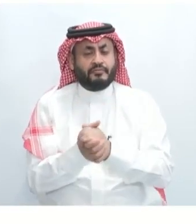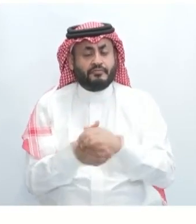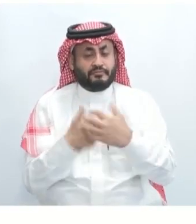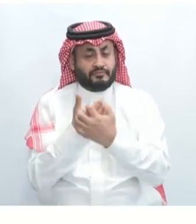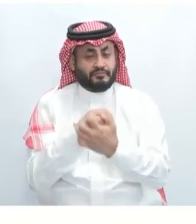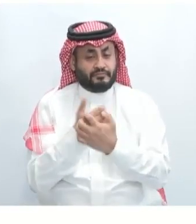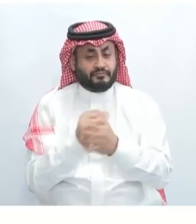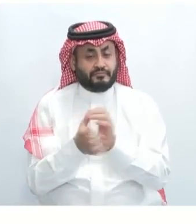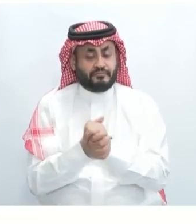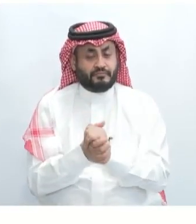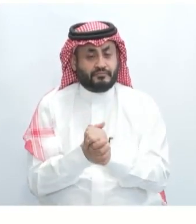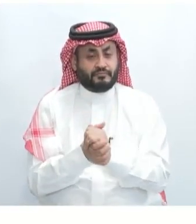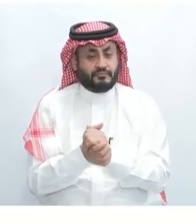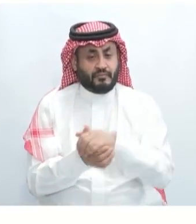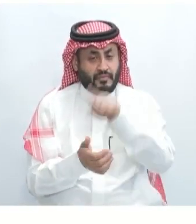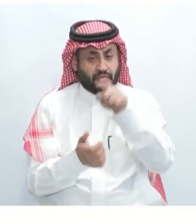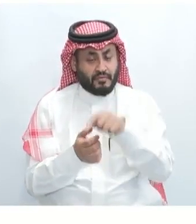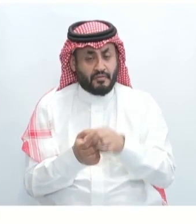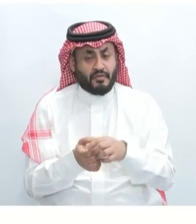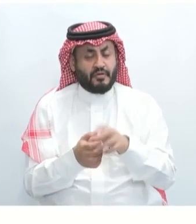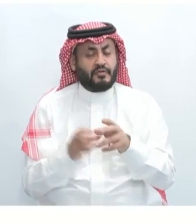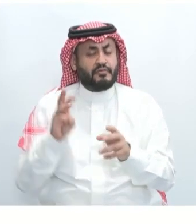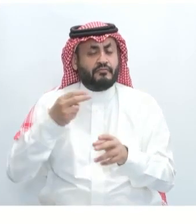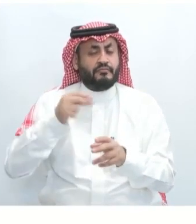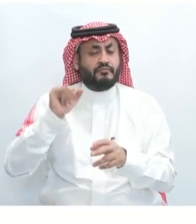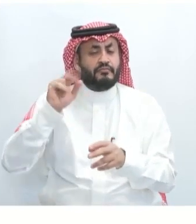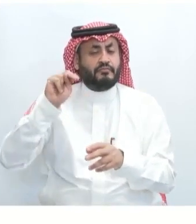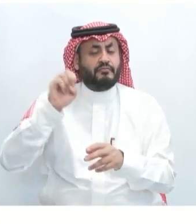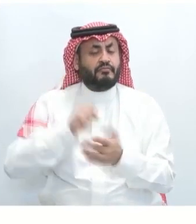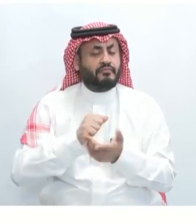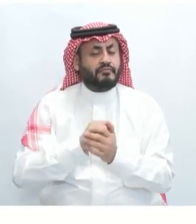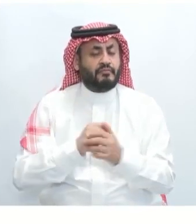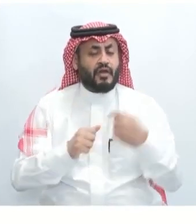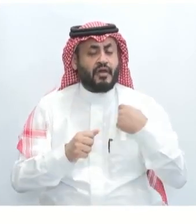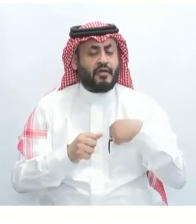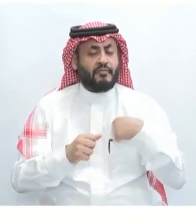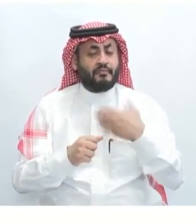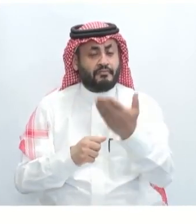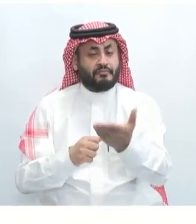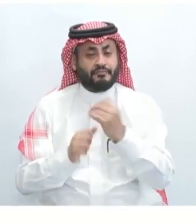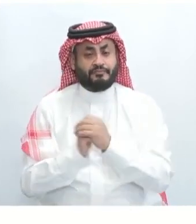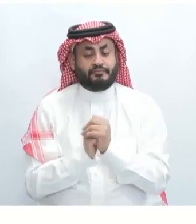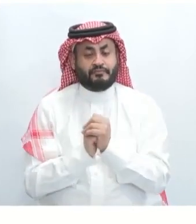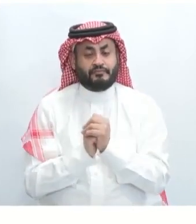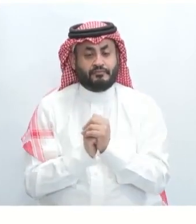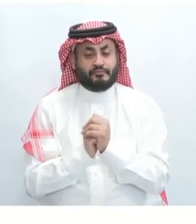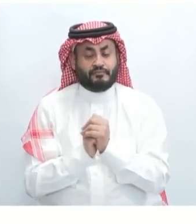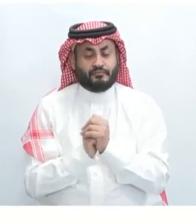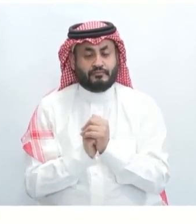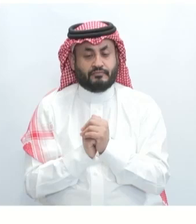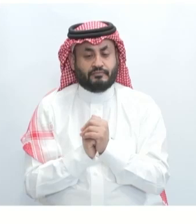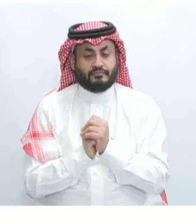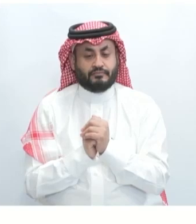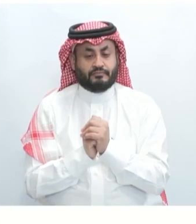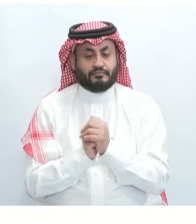orange. Is it white? What does it mean, white? Yes, this is the white. Excellent. So, is it